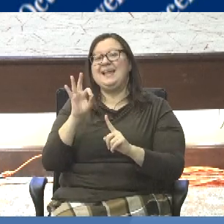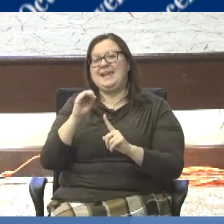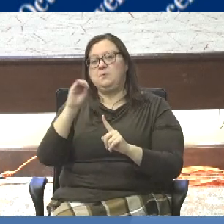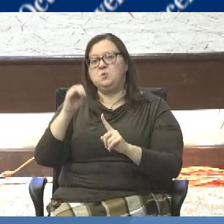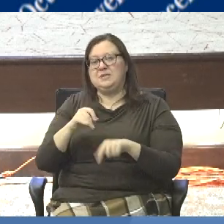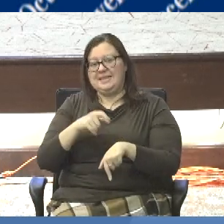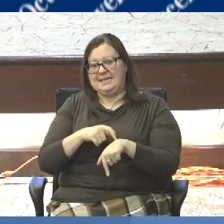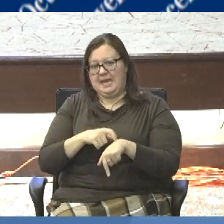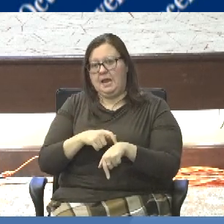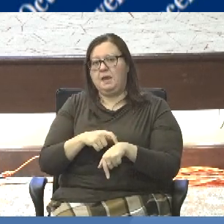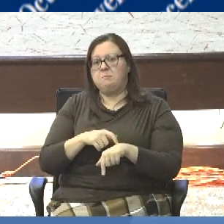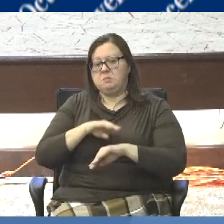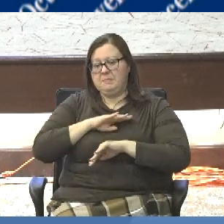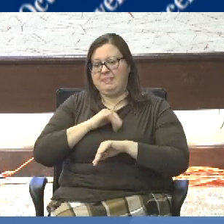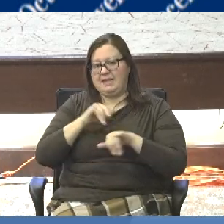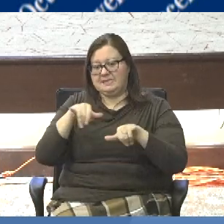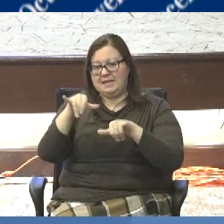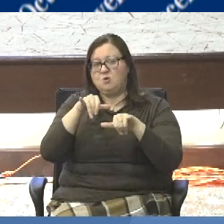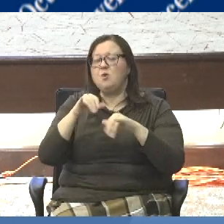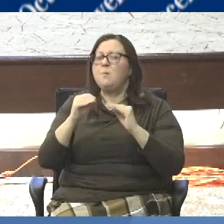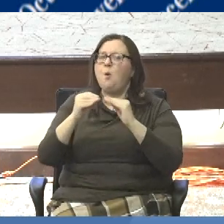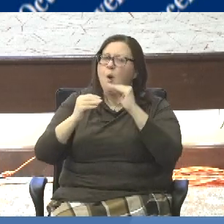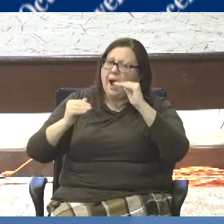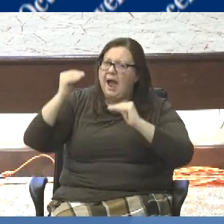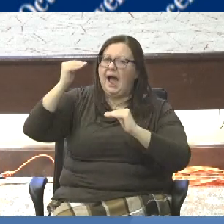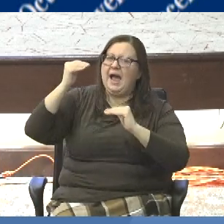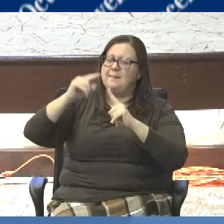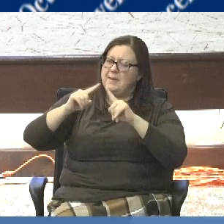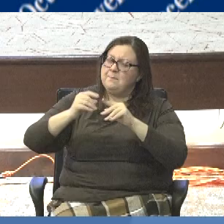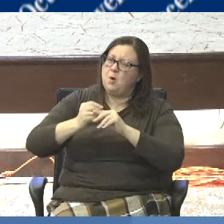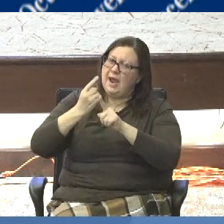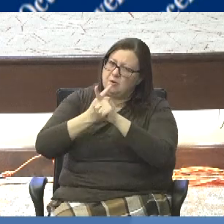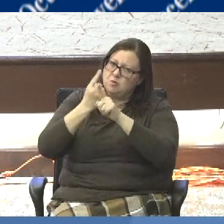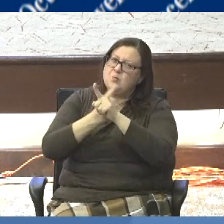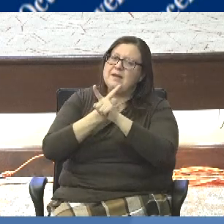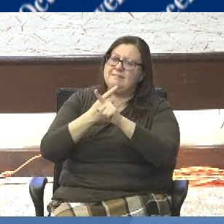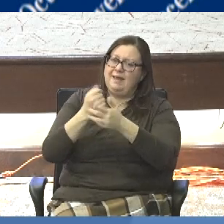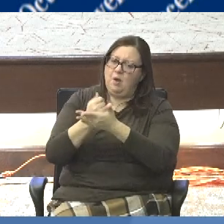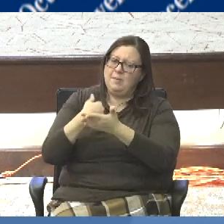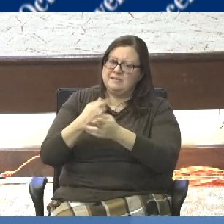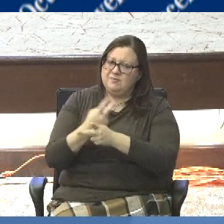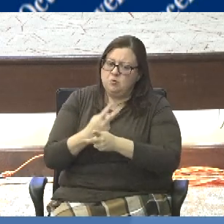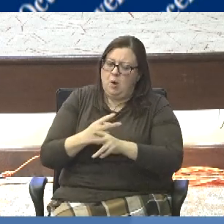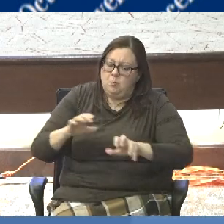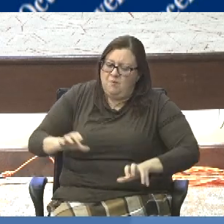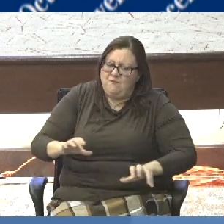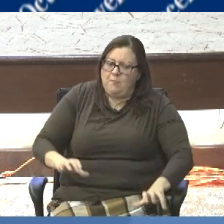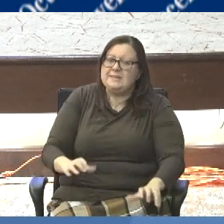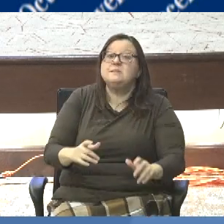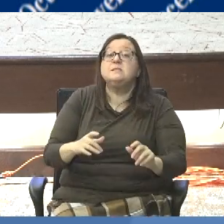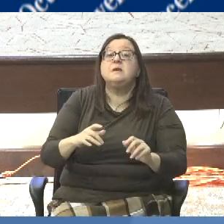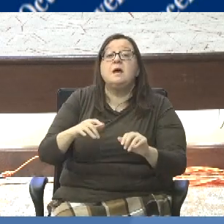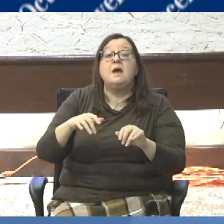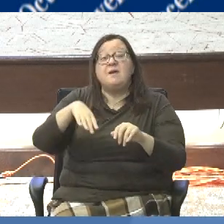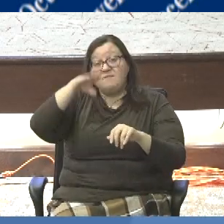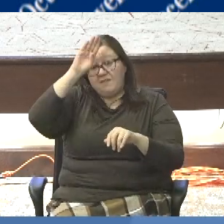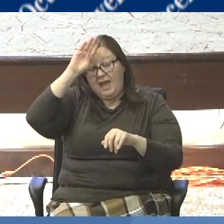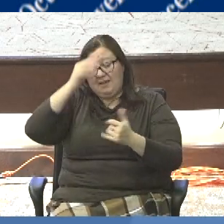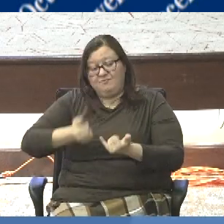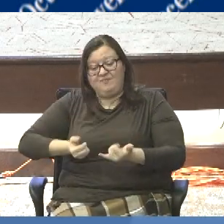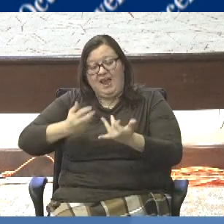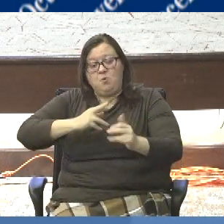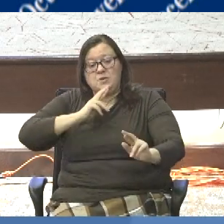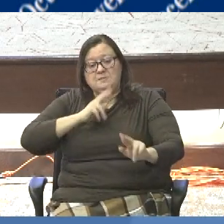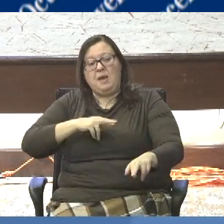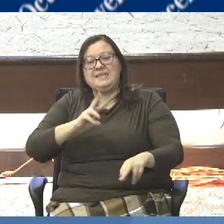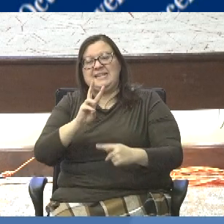time. It's a much higher standard, but it really is a more accurate standard to assess your performance. So for fire response times, the standard is to arrive there within 6